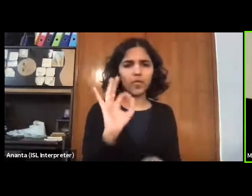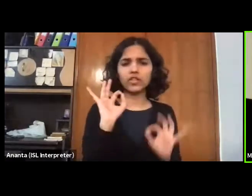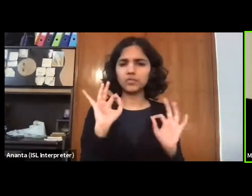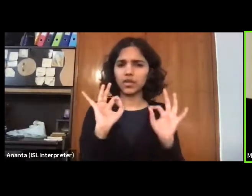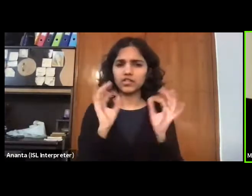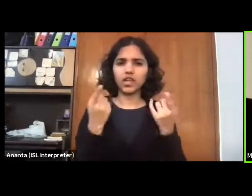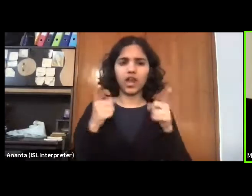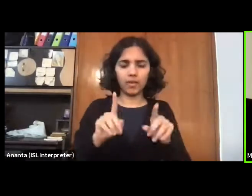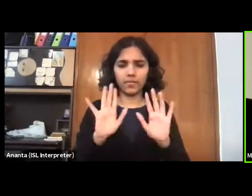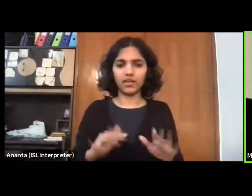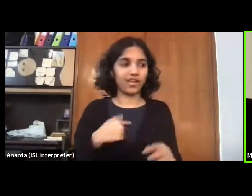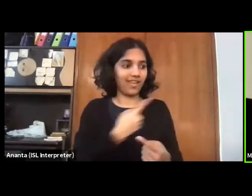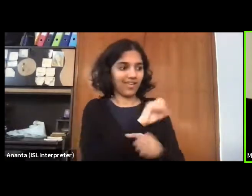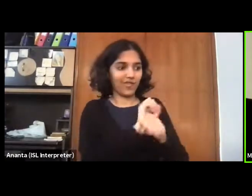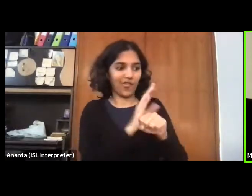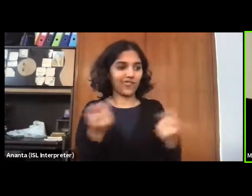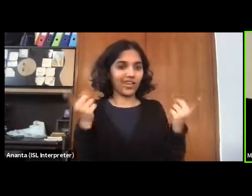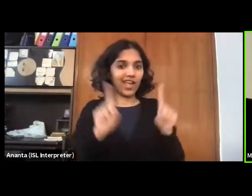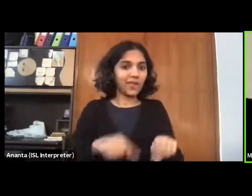whole pandemic that hit us.